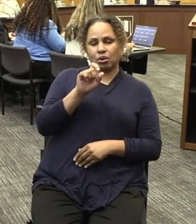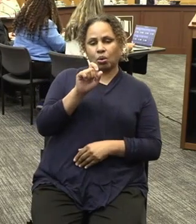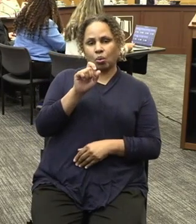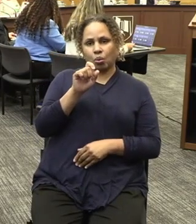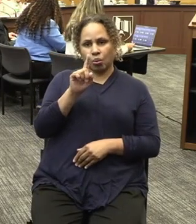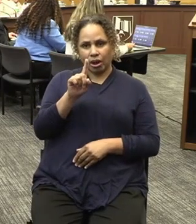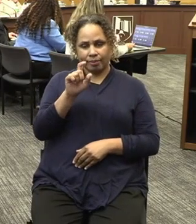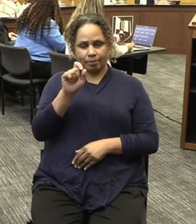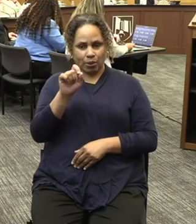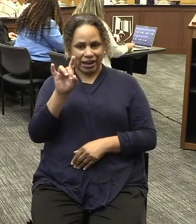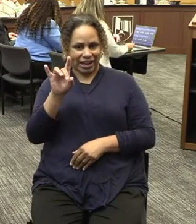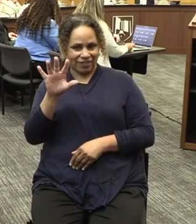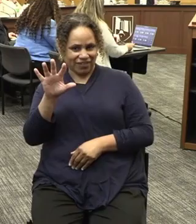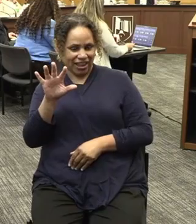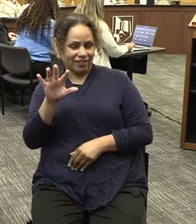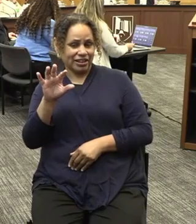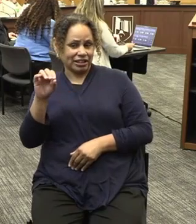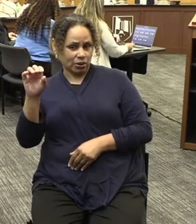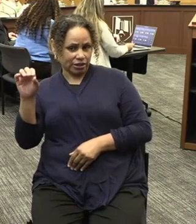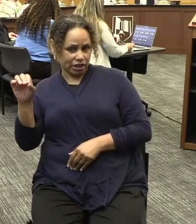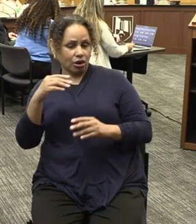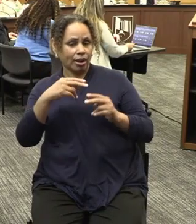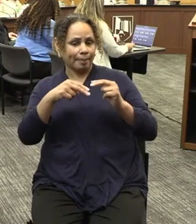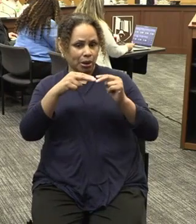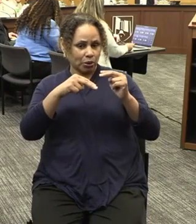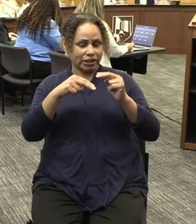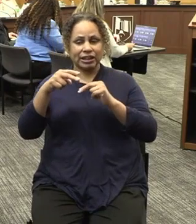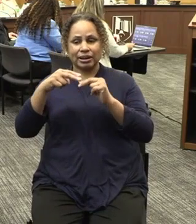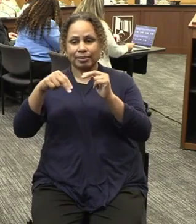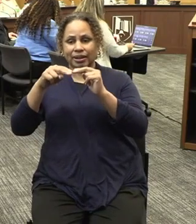01.8500, building and location identification.